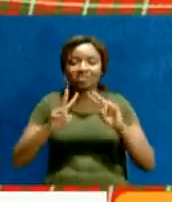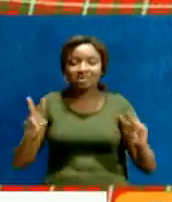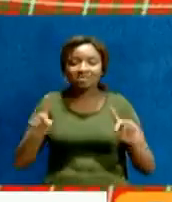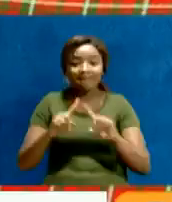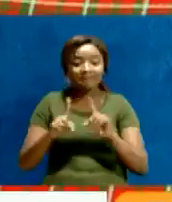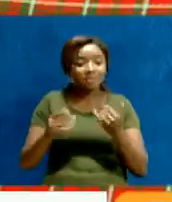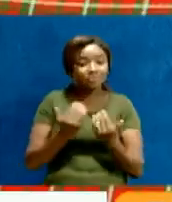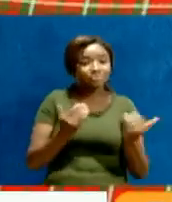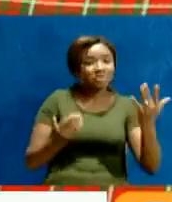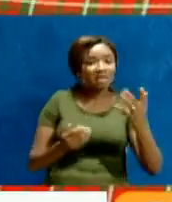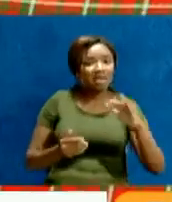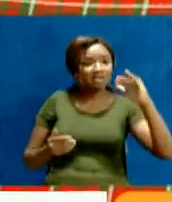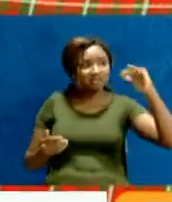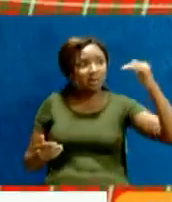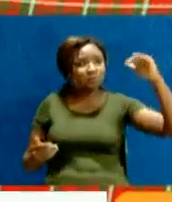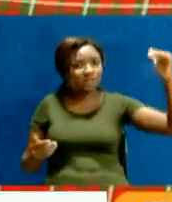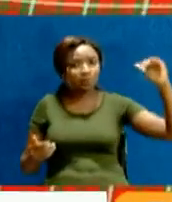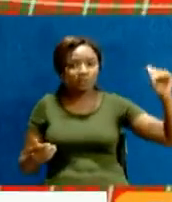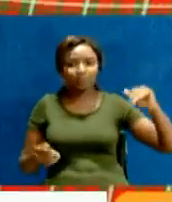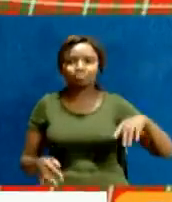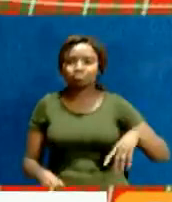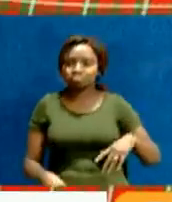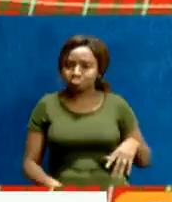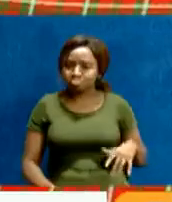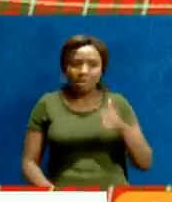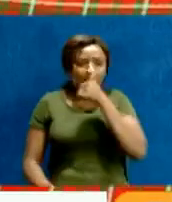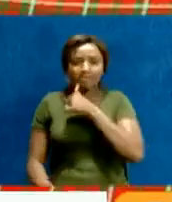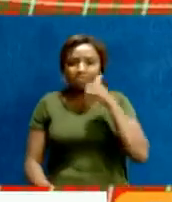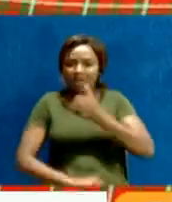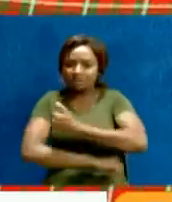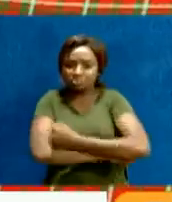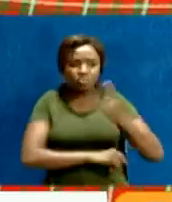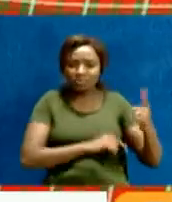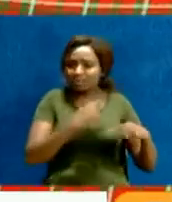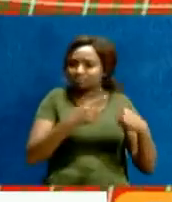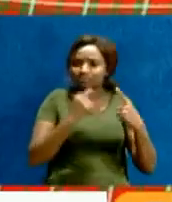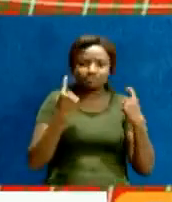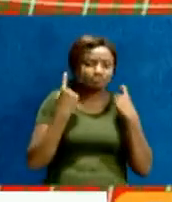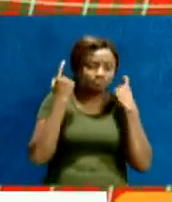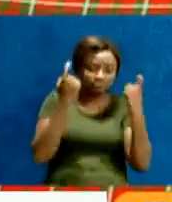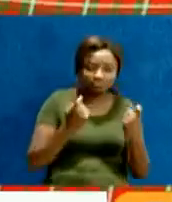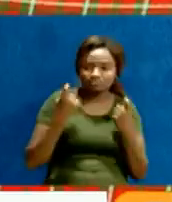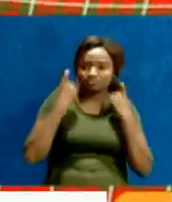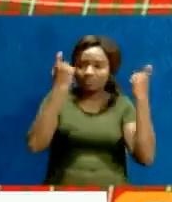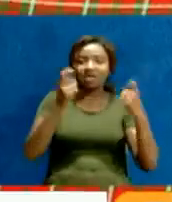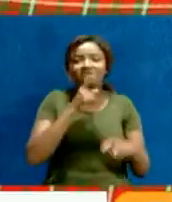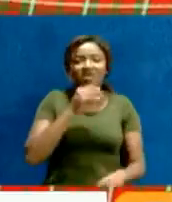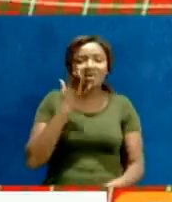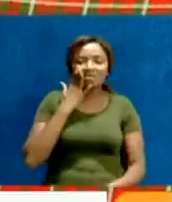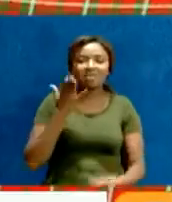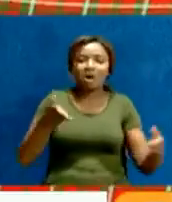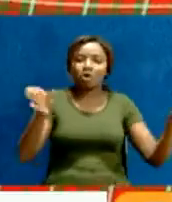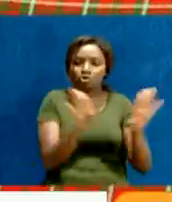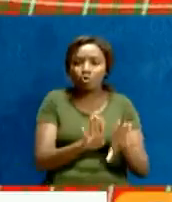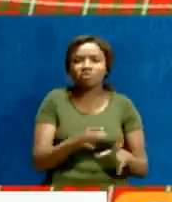in urban centers who are in private schools where parents were locking them in houses and